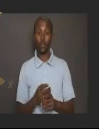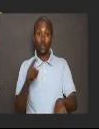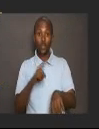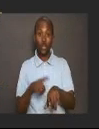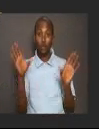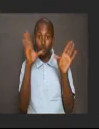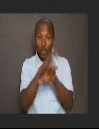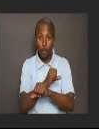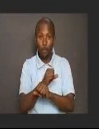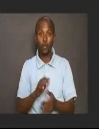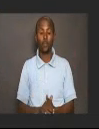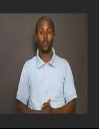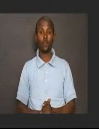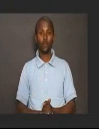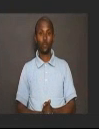Time's up!